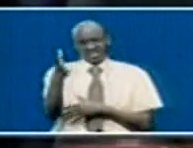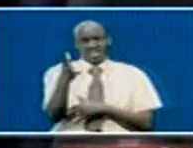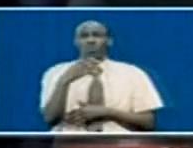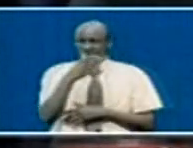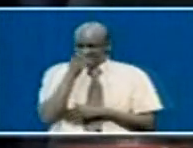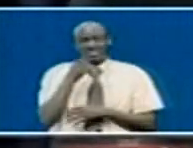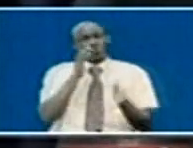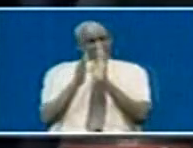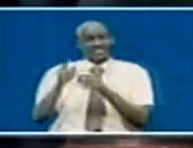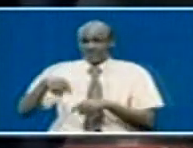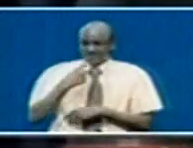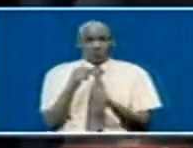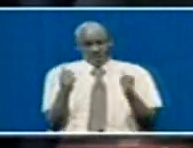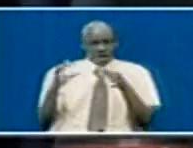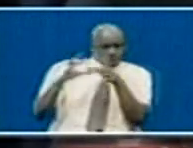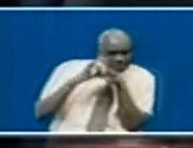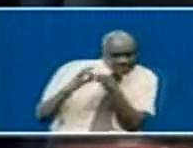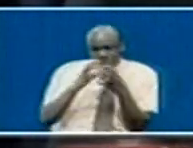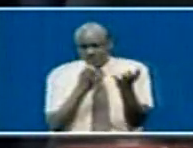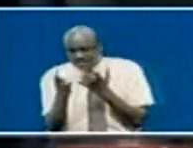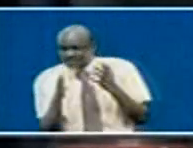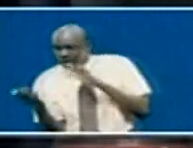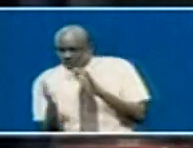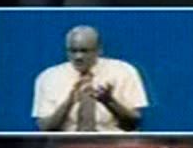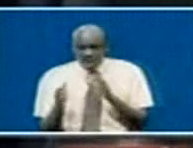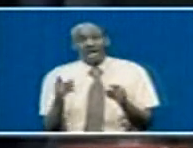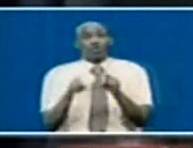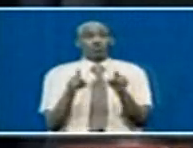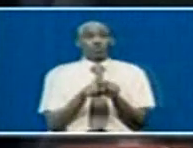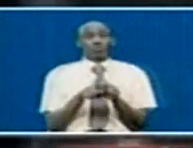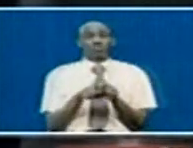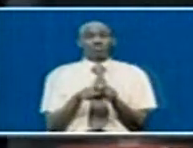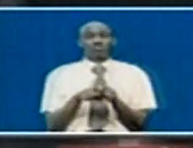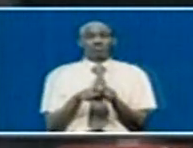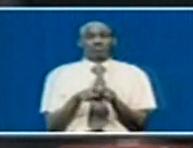better organization, better coordination of services, and also